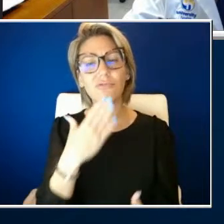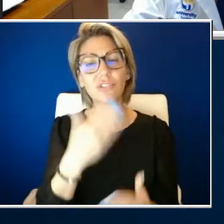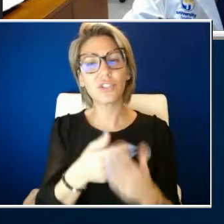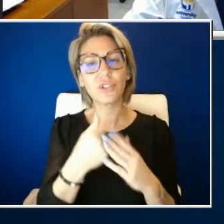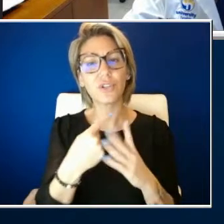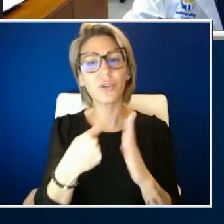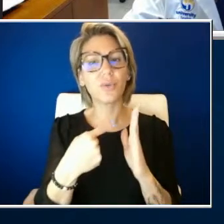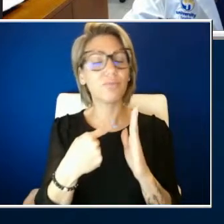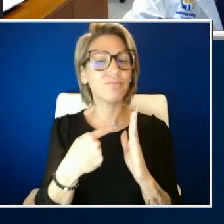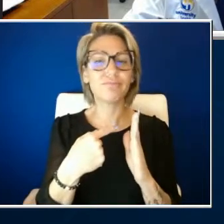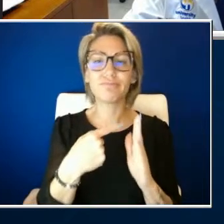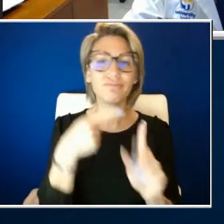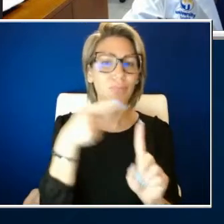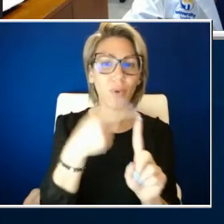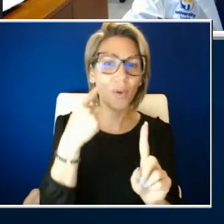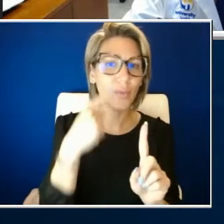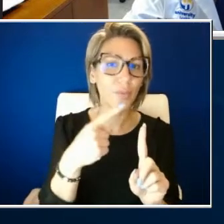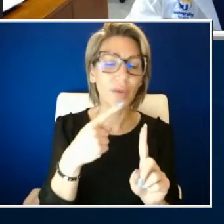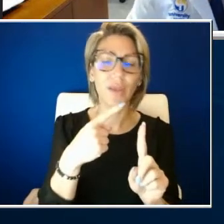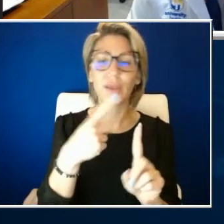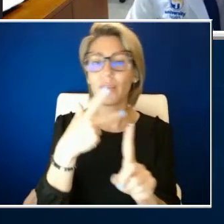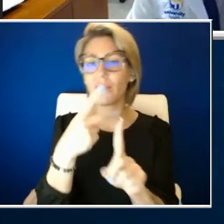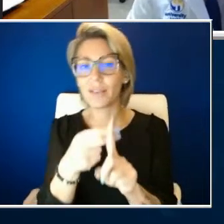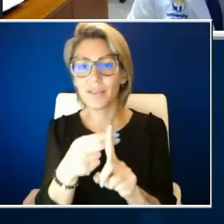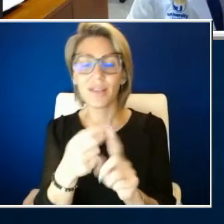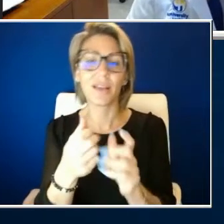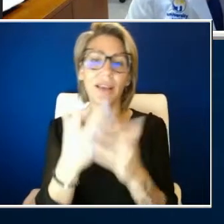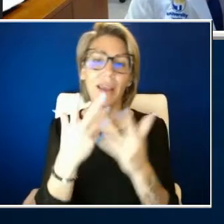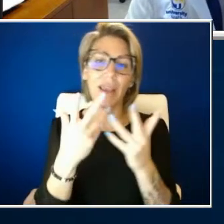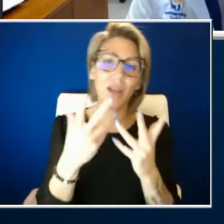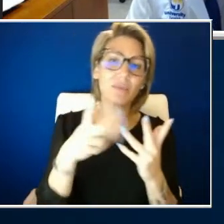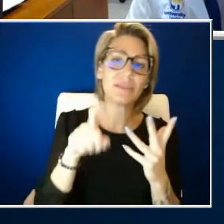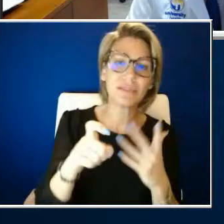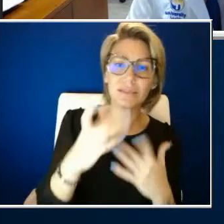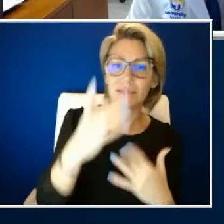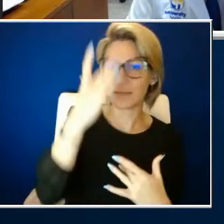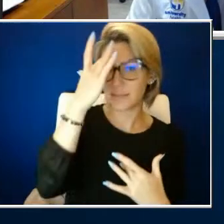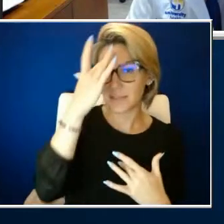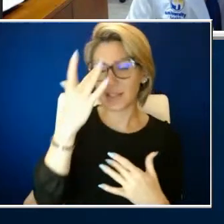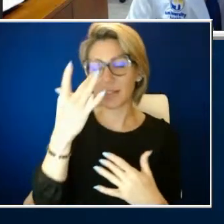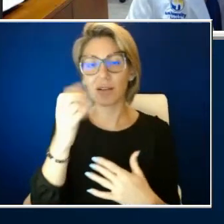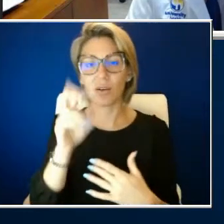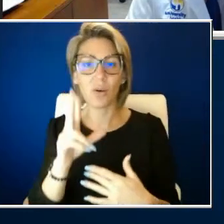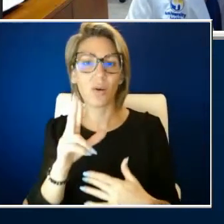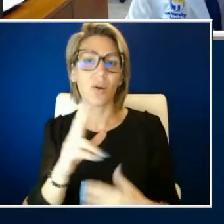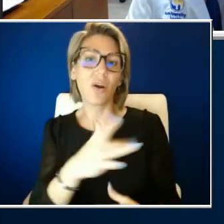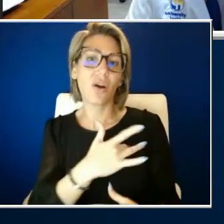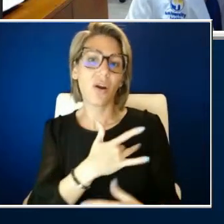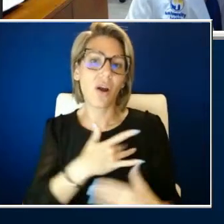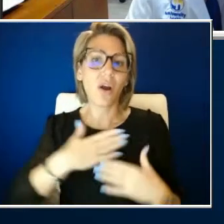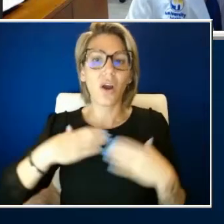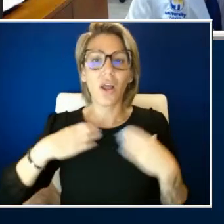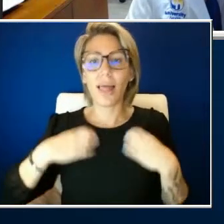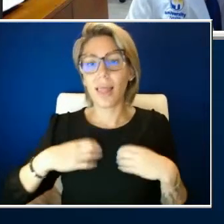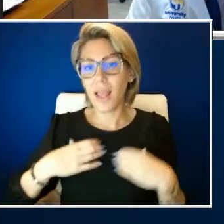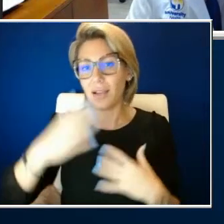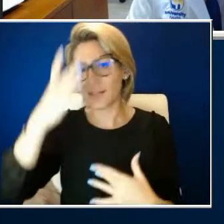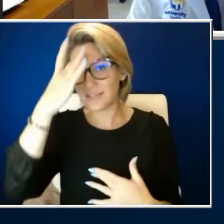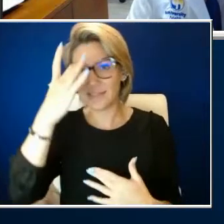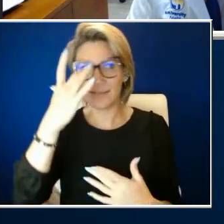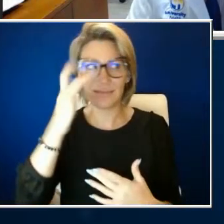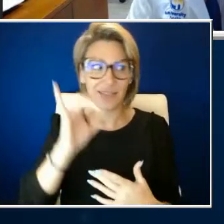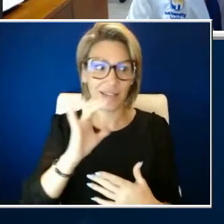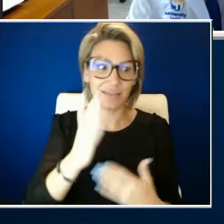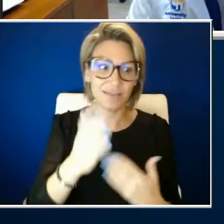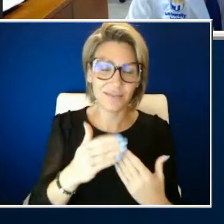right time to get it, and how much disease you need to have? Because you can say, well, if you have any heart or lung disease, well, that's almost everybody at the age of 65. So